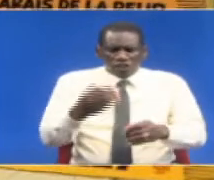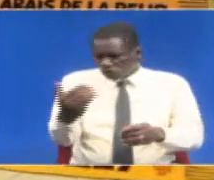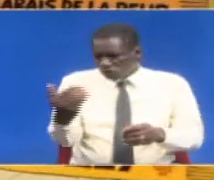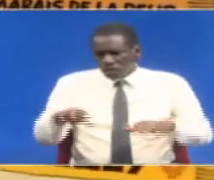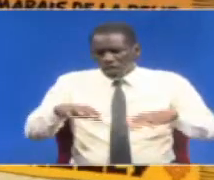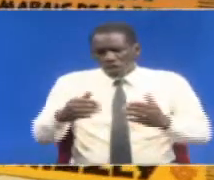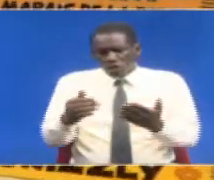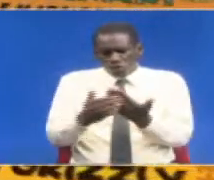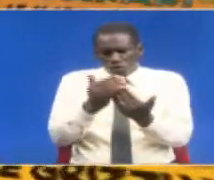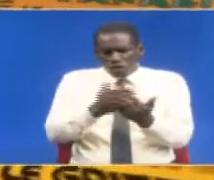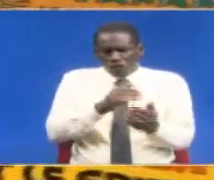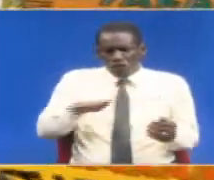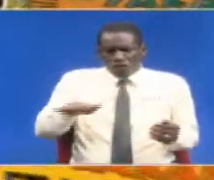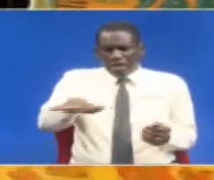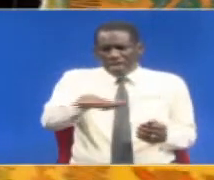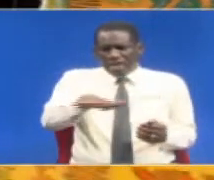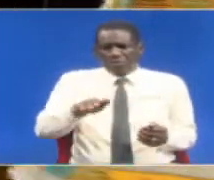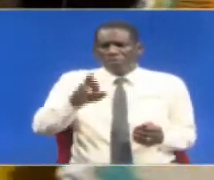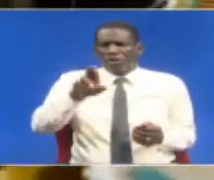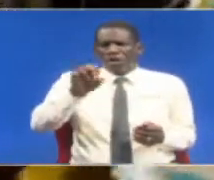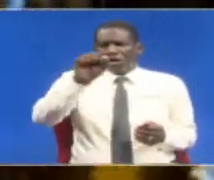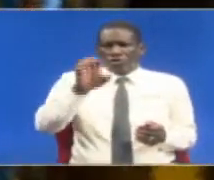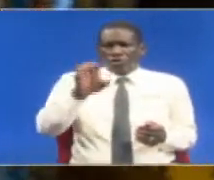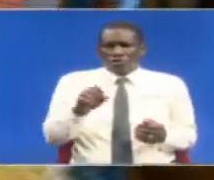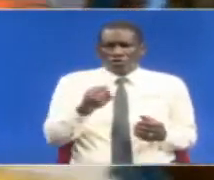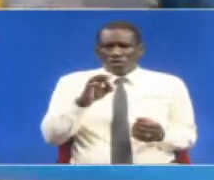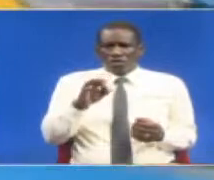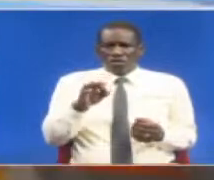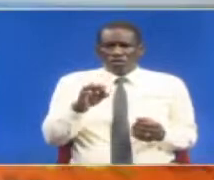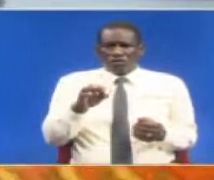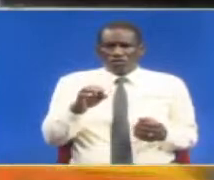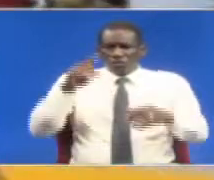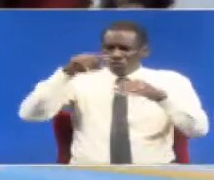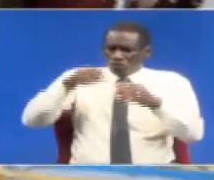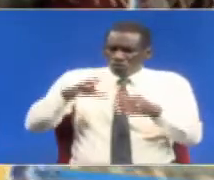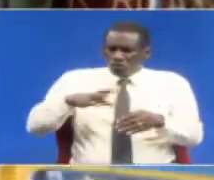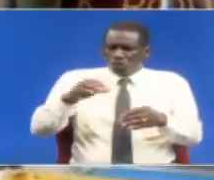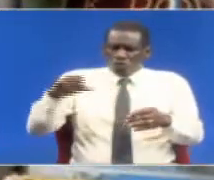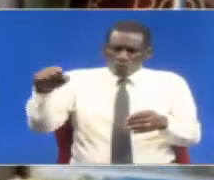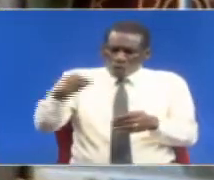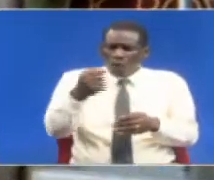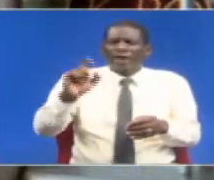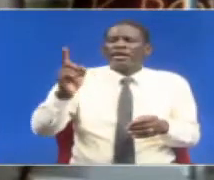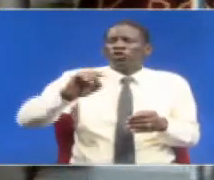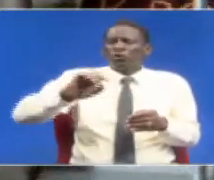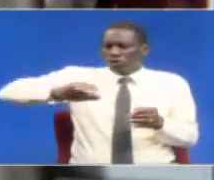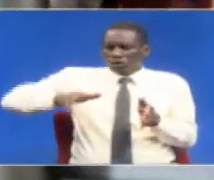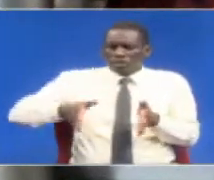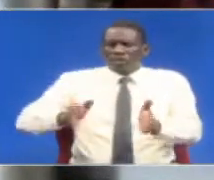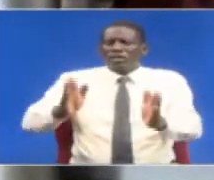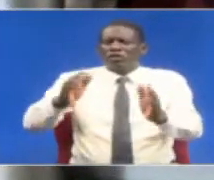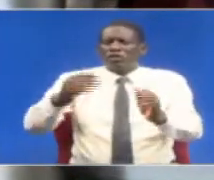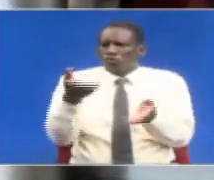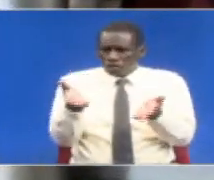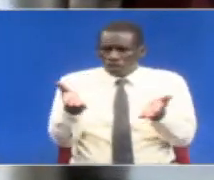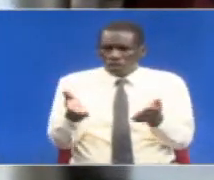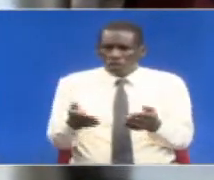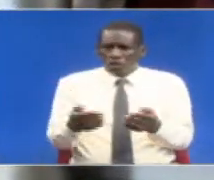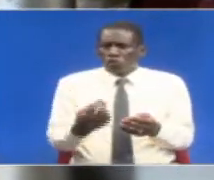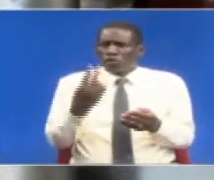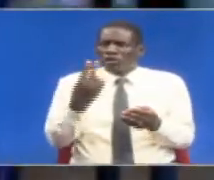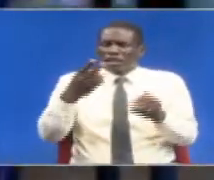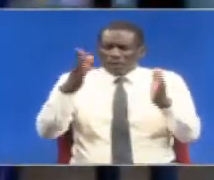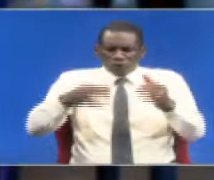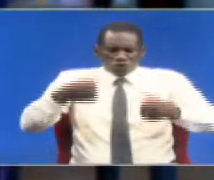environment. Rose, if you walk just along the streets of Nairobi today, what will you see? Somebody is driving a very good